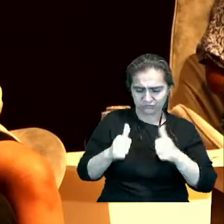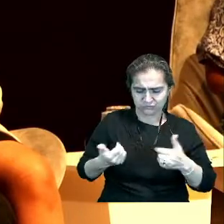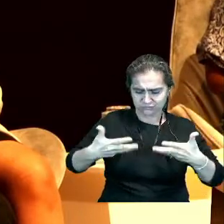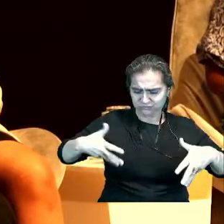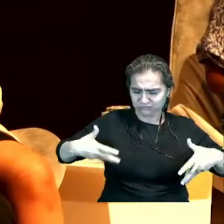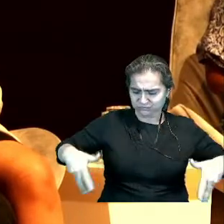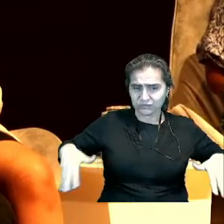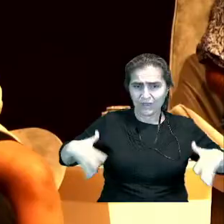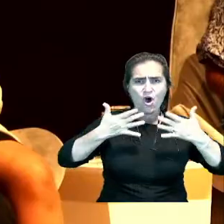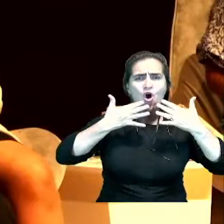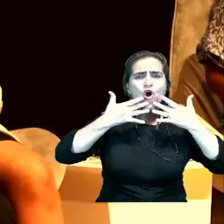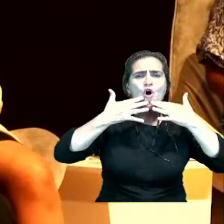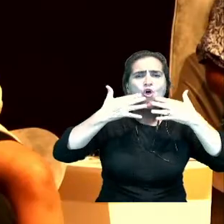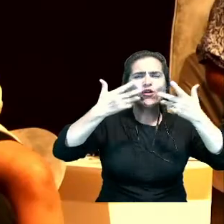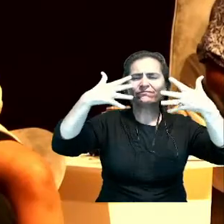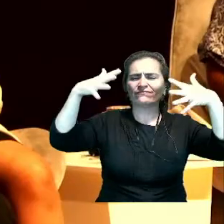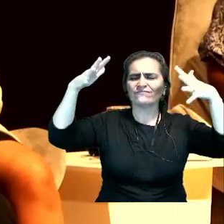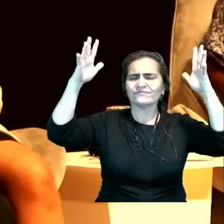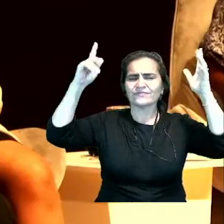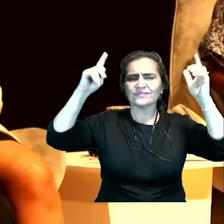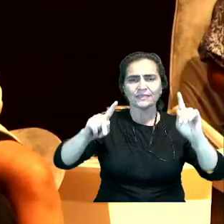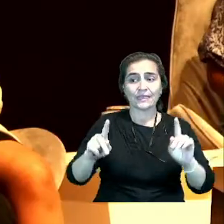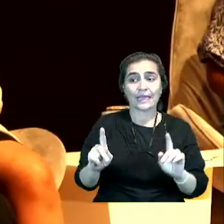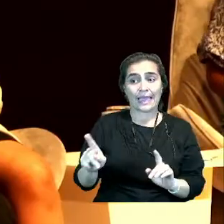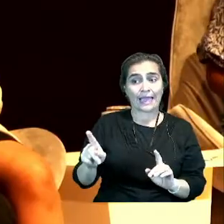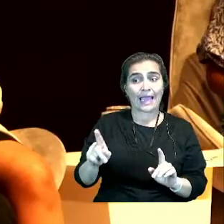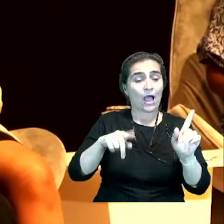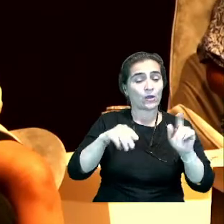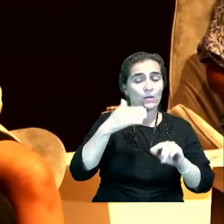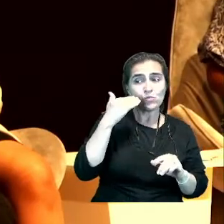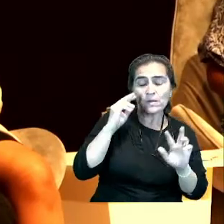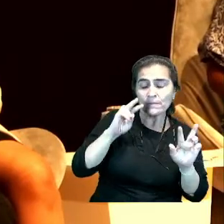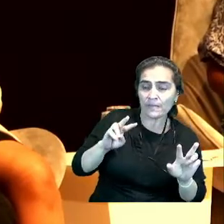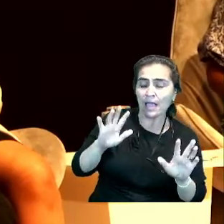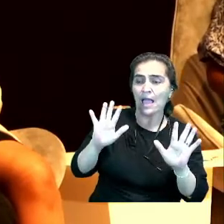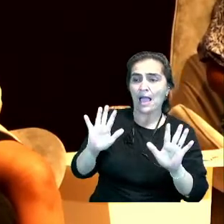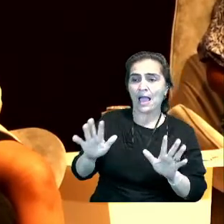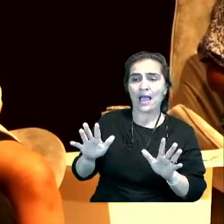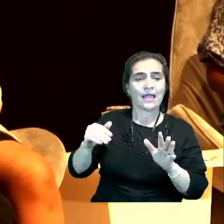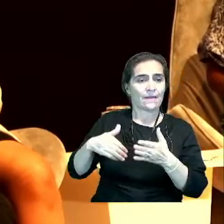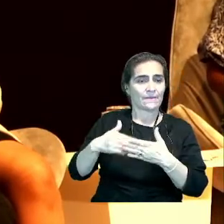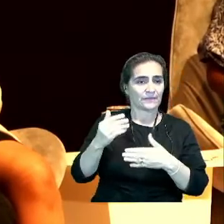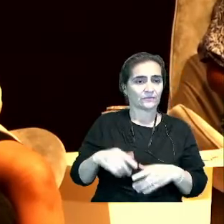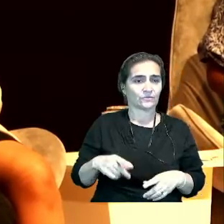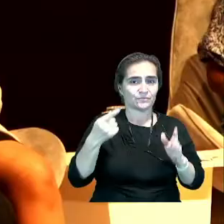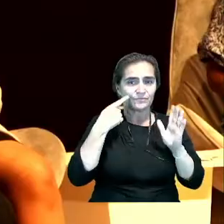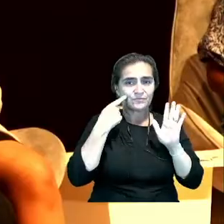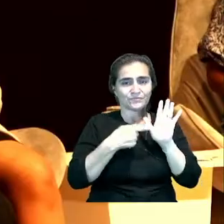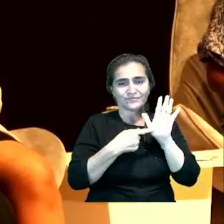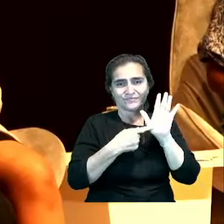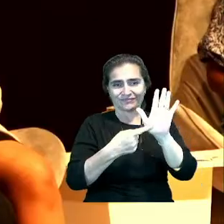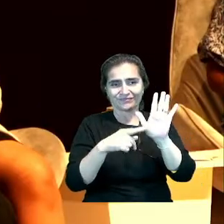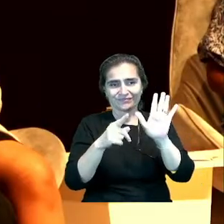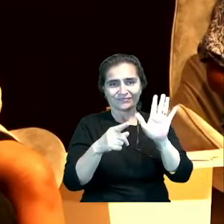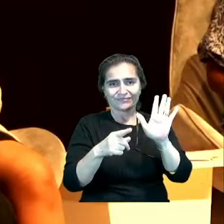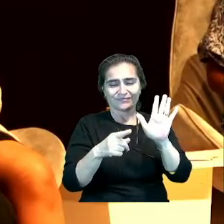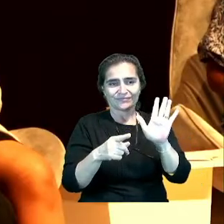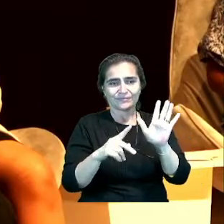has become a source of income that is significant for women. here I have a